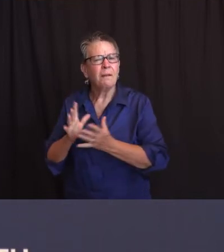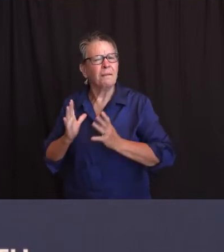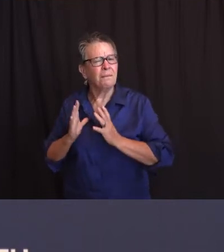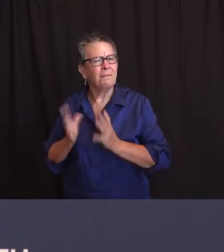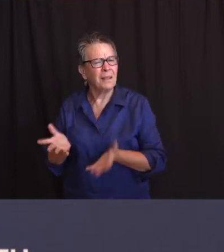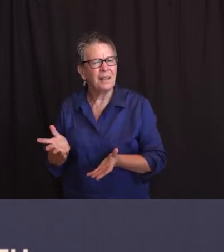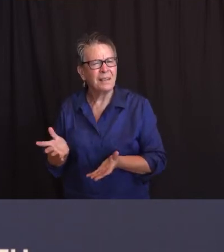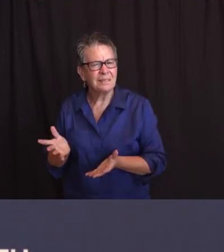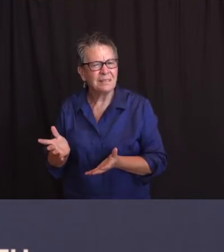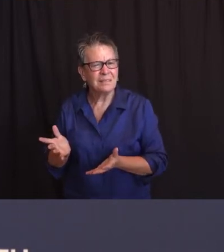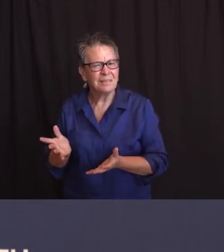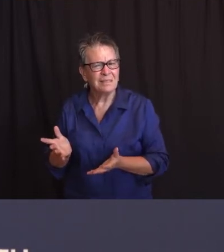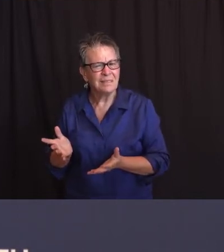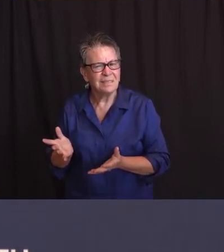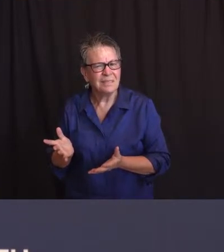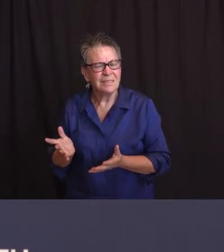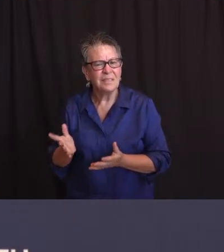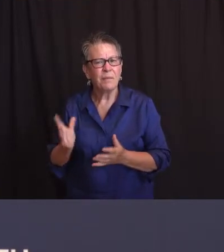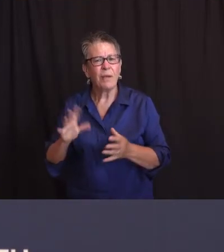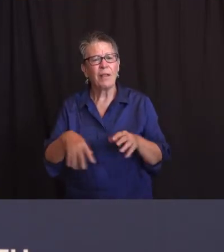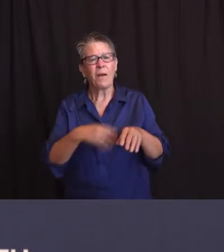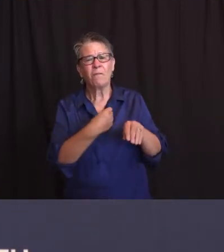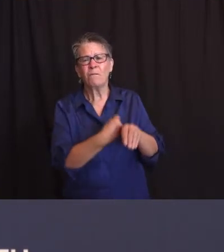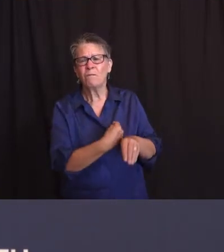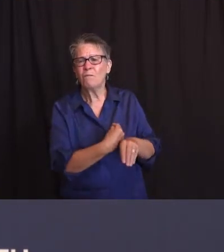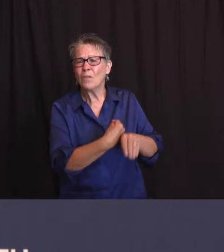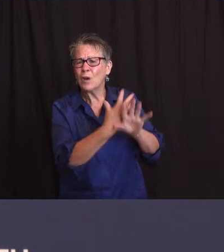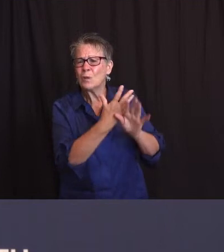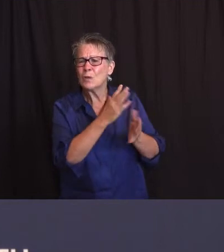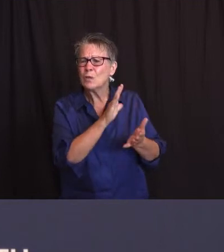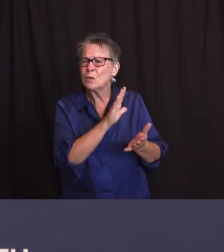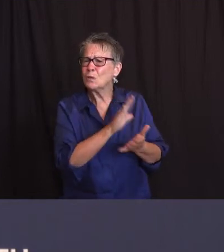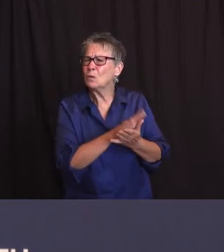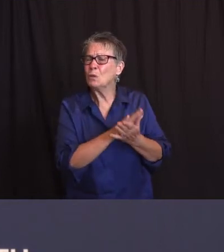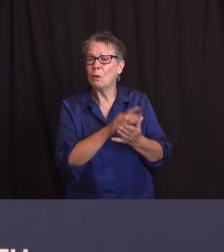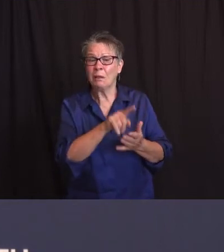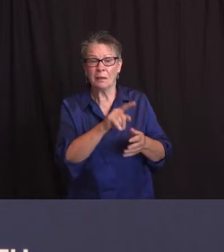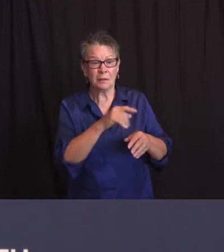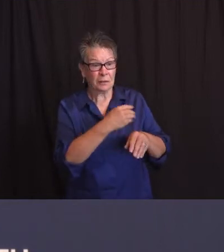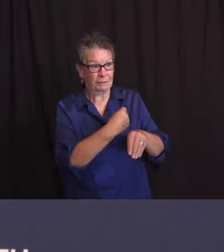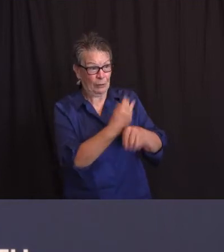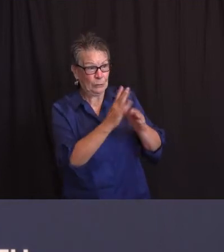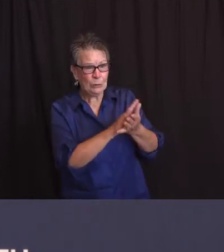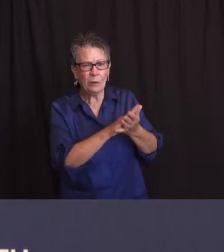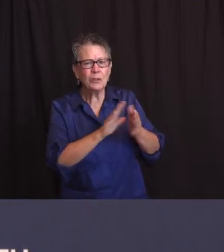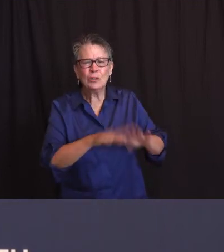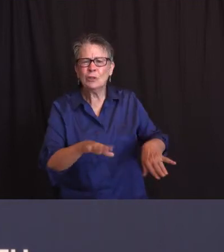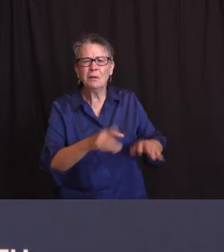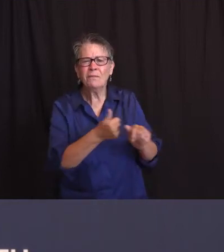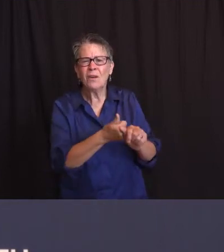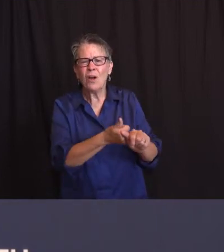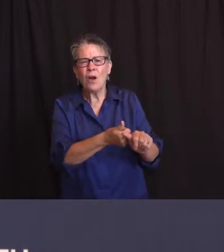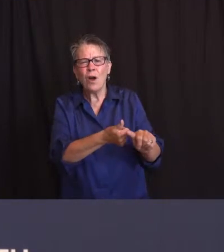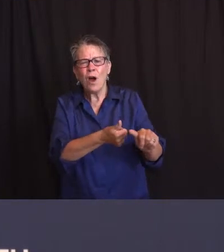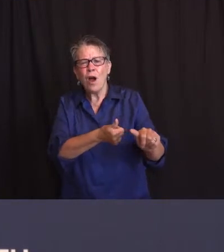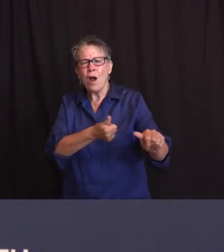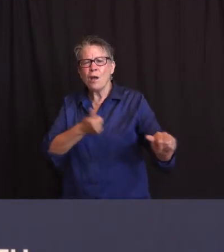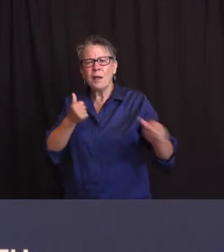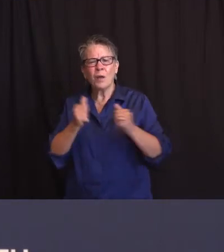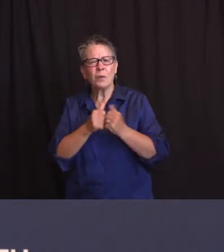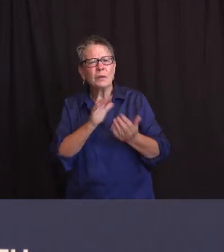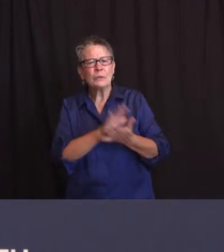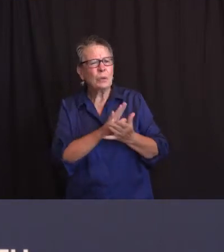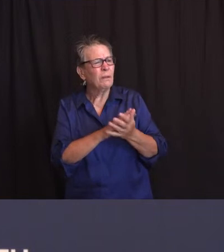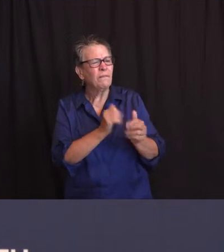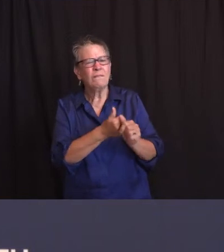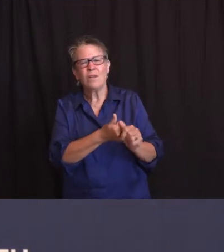there's enormous learning loss. I mean, there are some exceptions where I've heard stories, anecdotes, my Johnny or